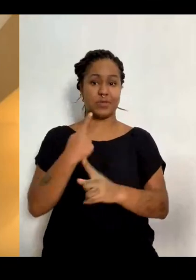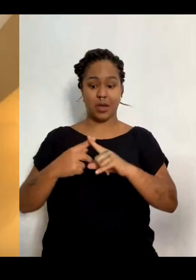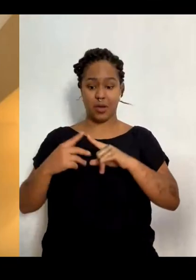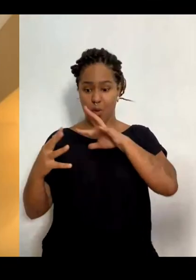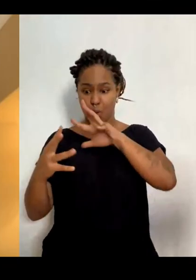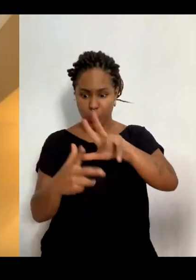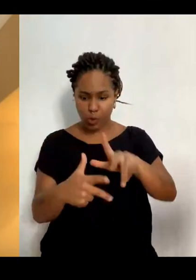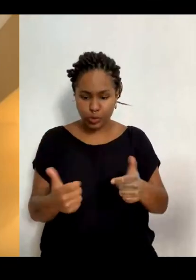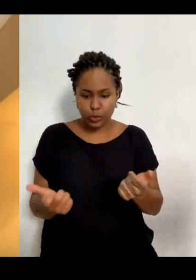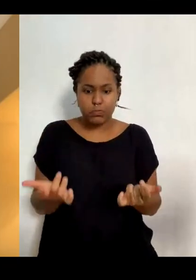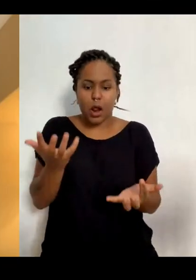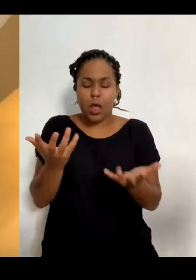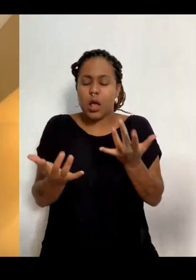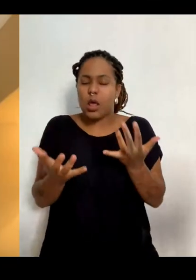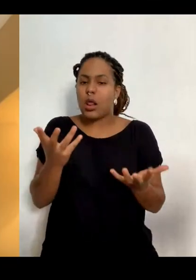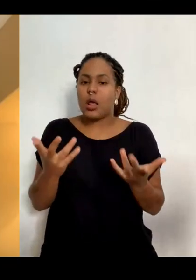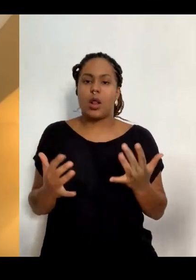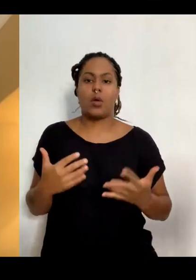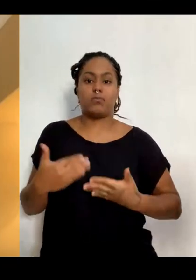this is